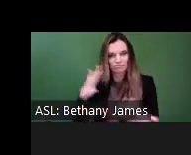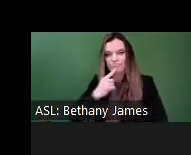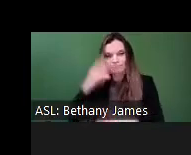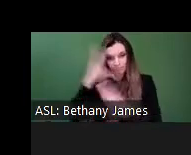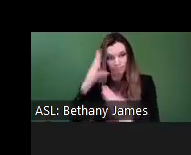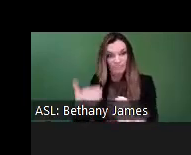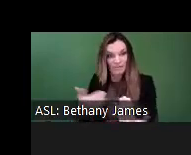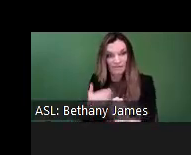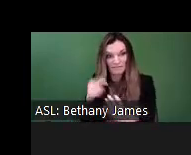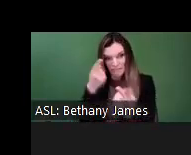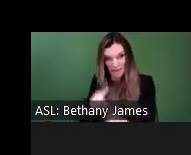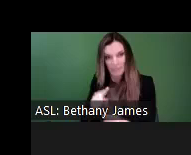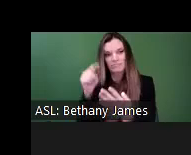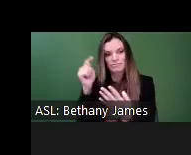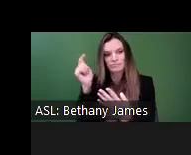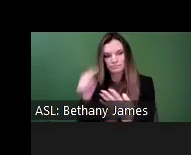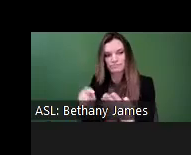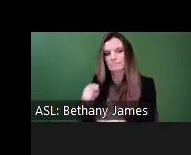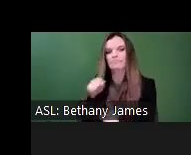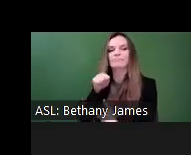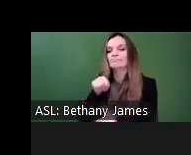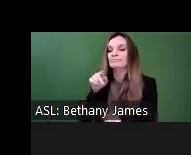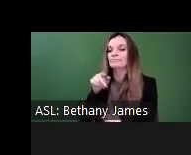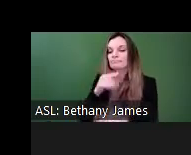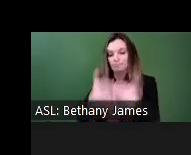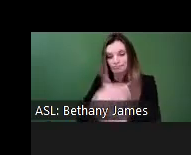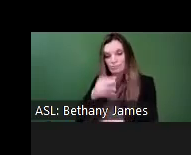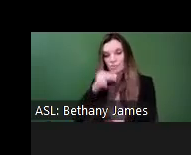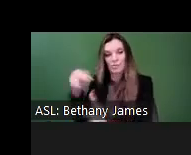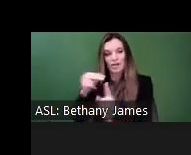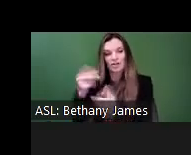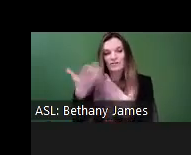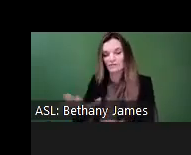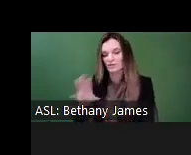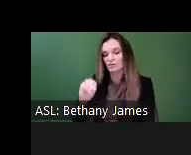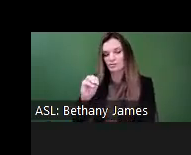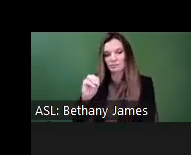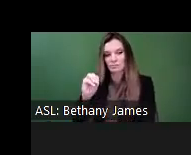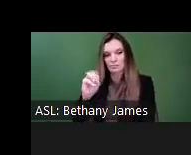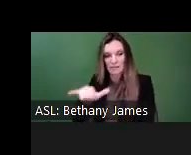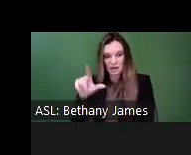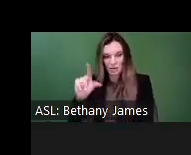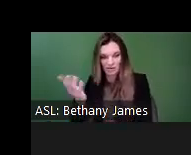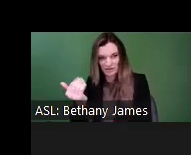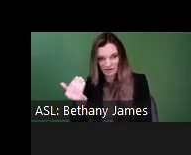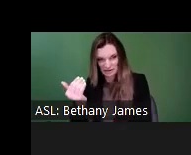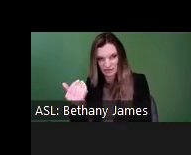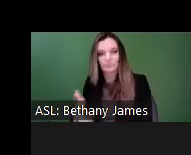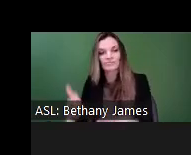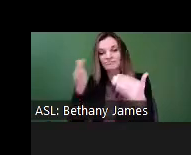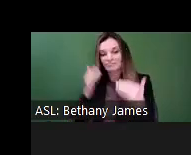conviction in 2017 and ended probation on November 12th,